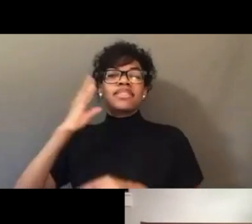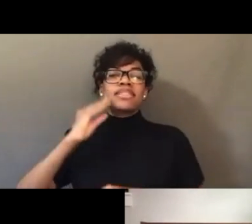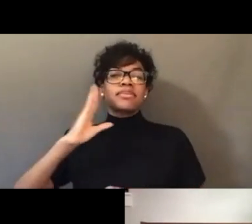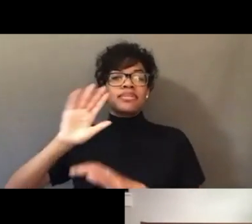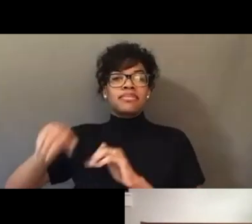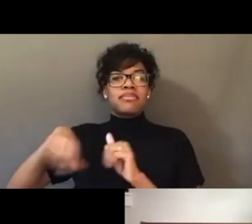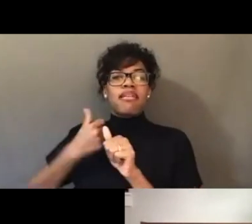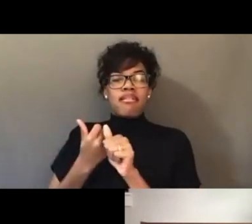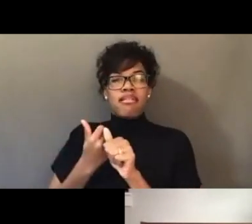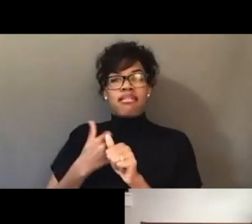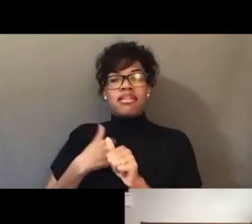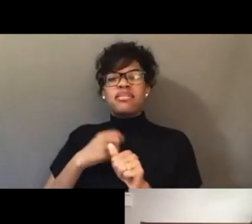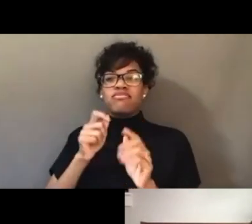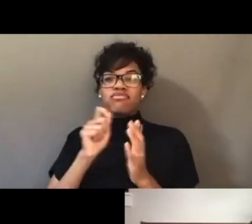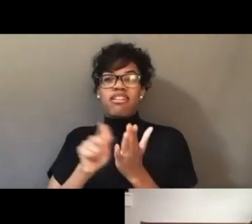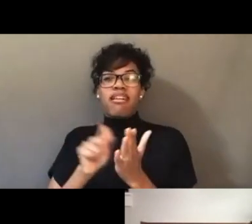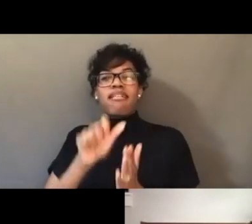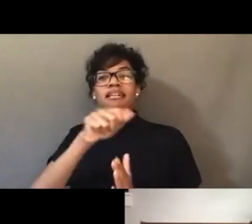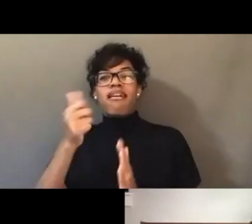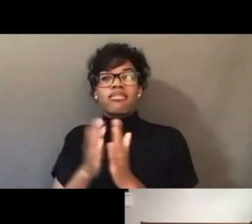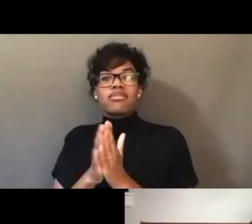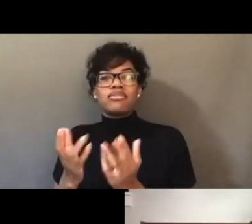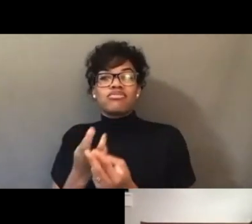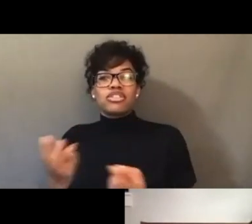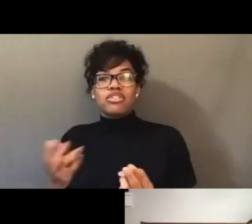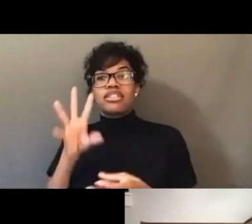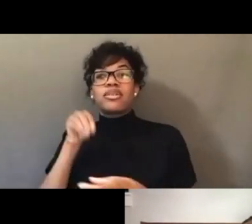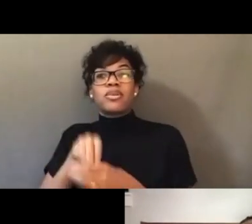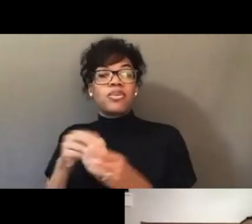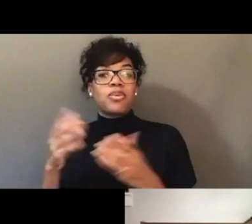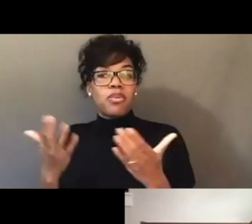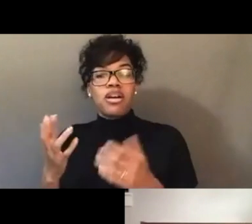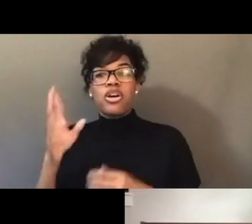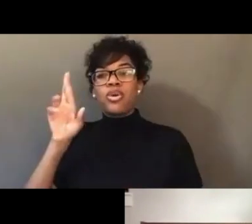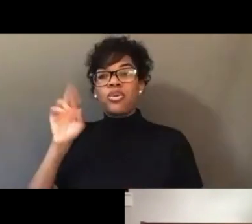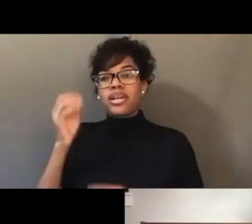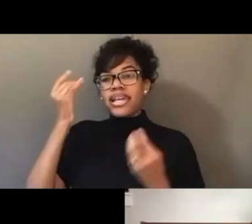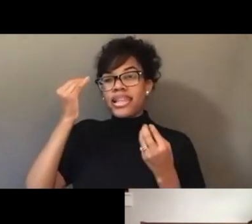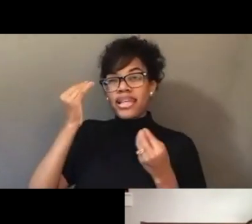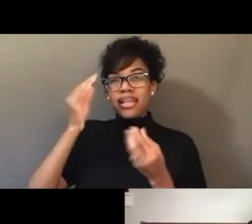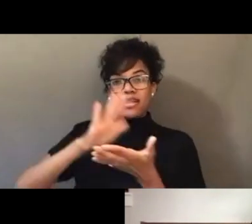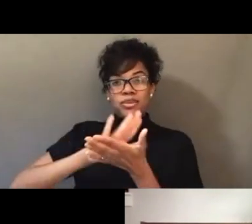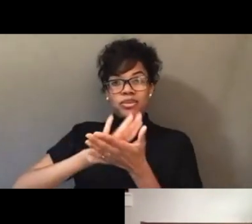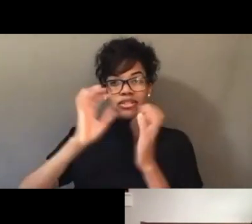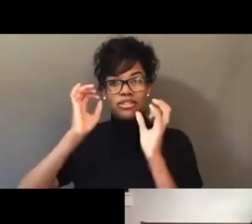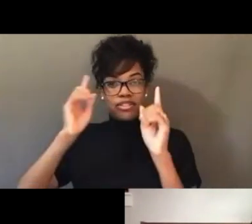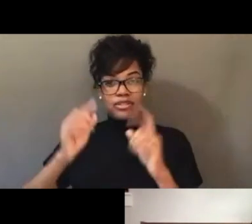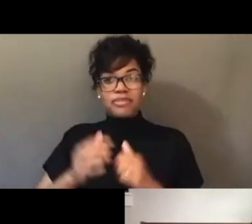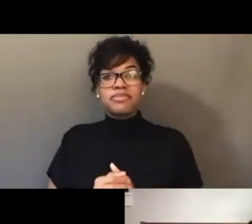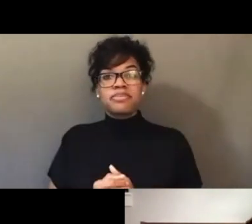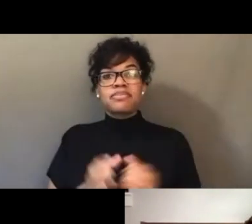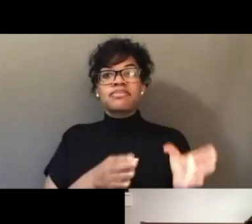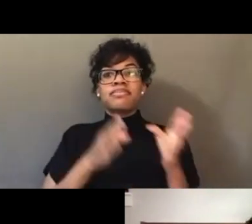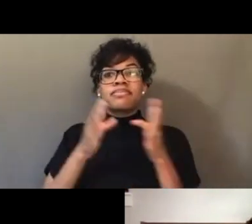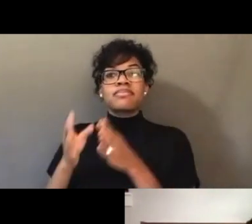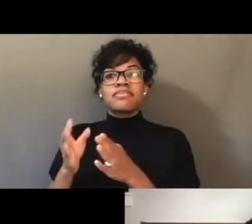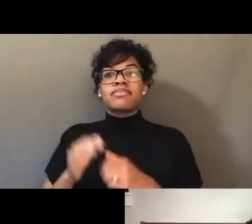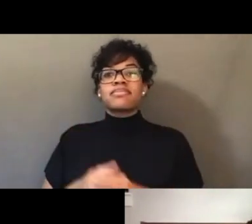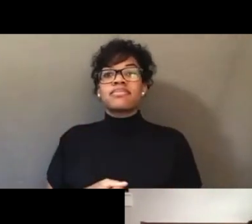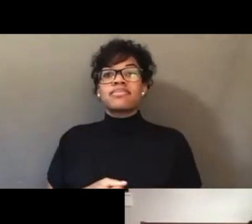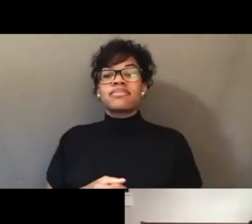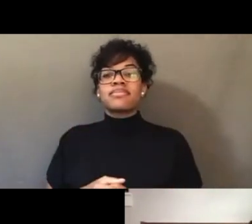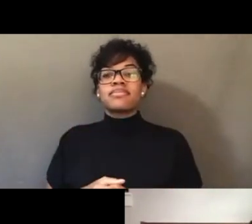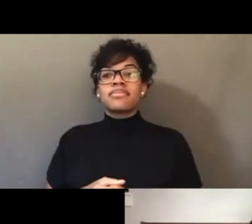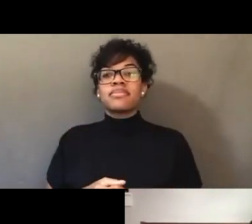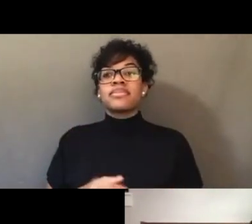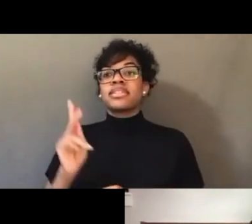Education. Kara Hinderlie Stroman is a kindergarten teacher at Irvington Elementary School in Portland, Oregon.